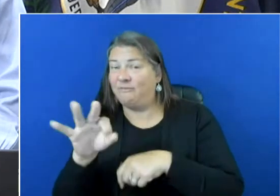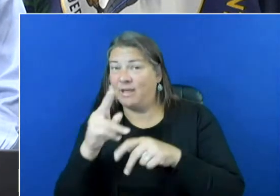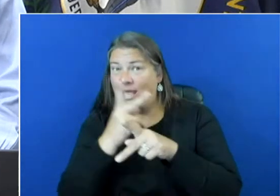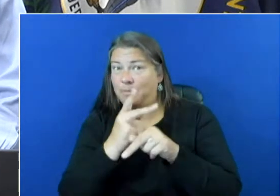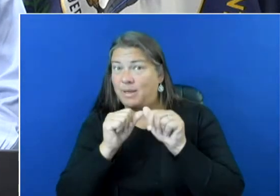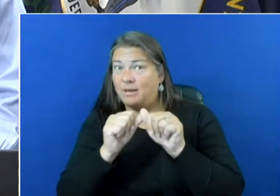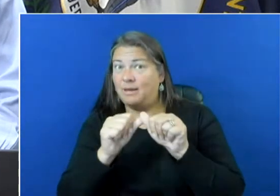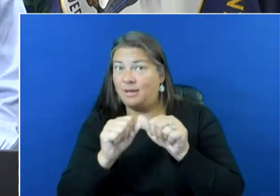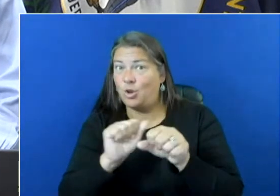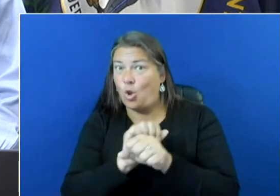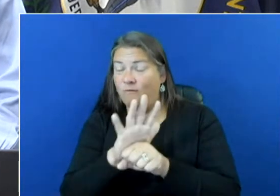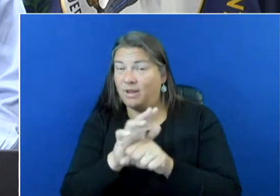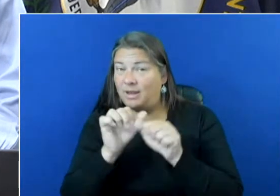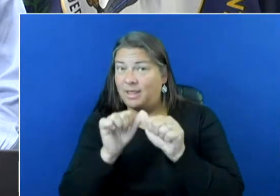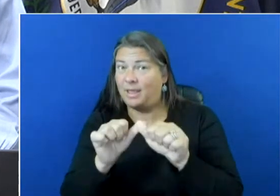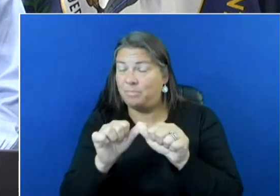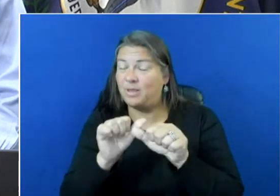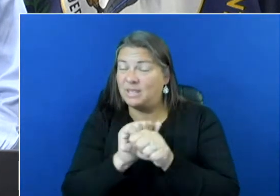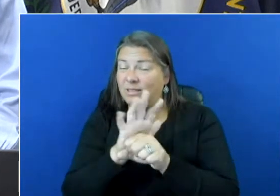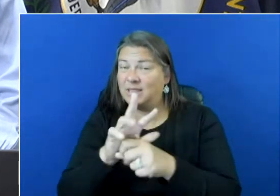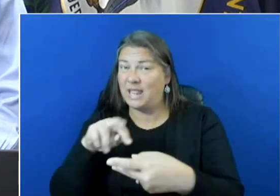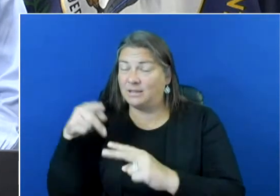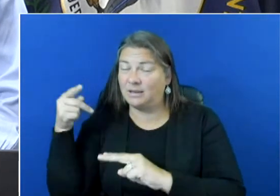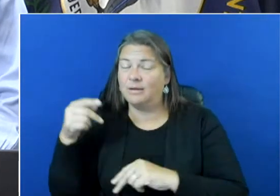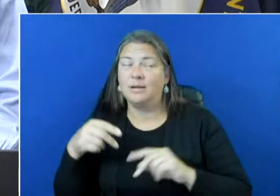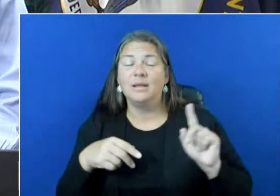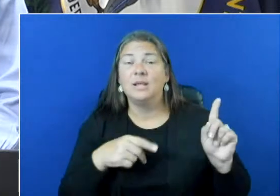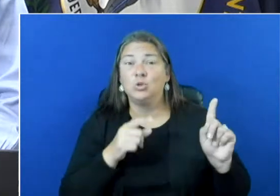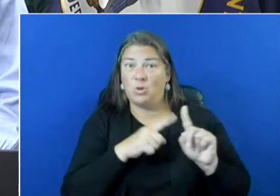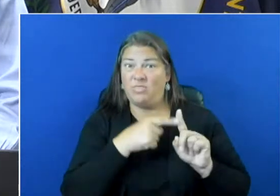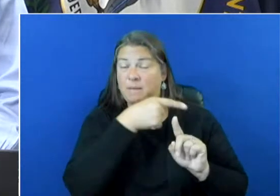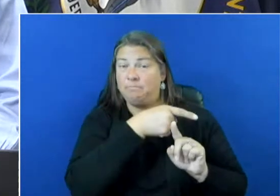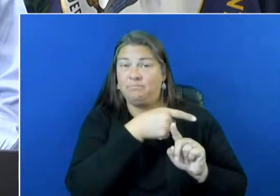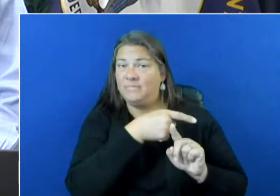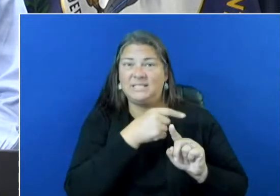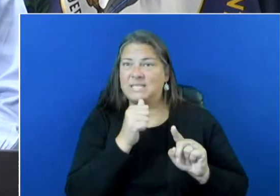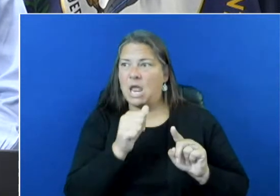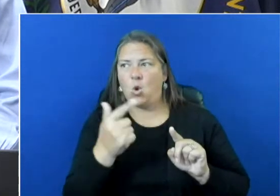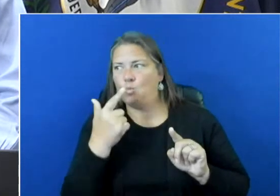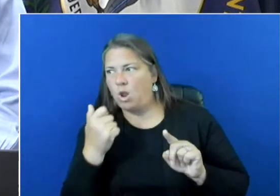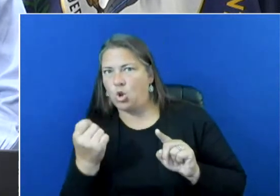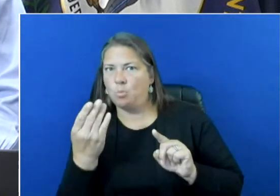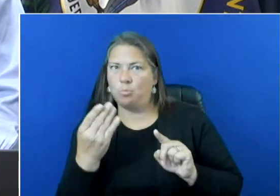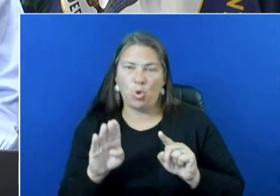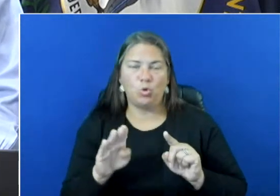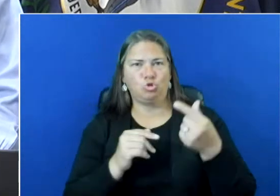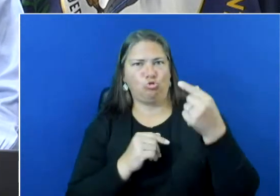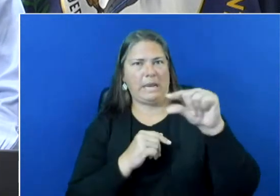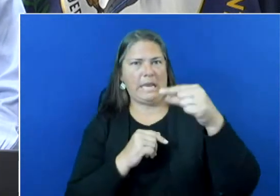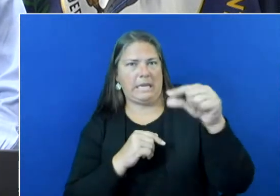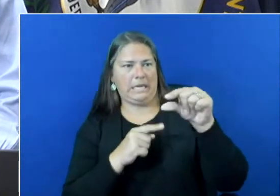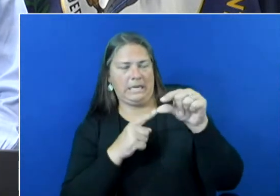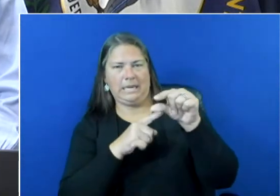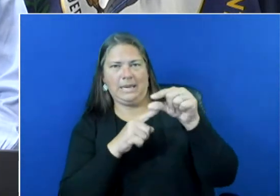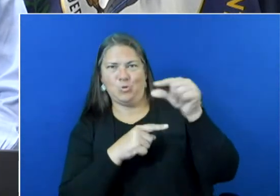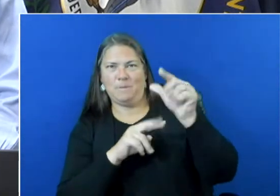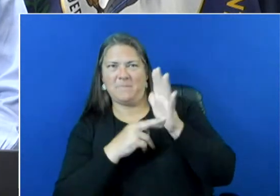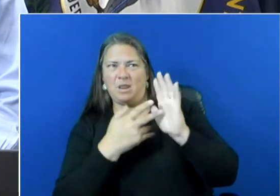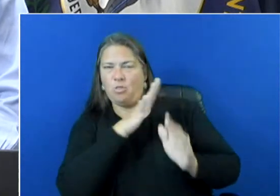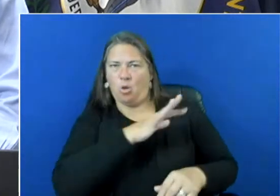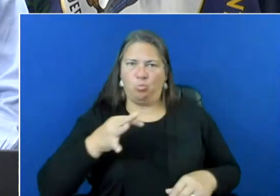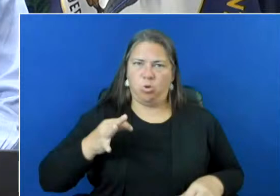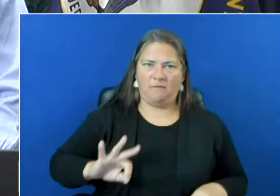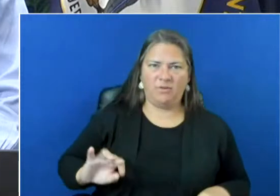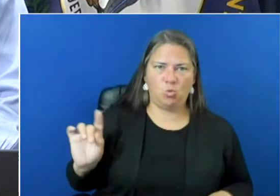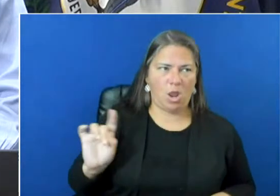them, COVID isn't red or blue, it's green. It's lost profitability, it's lost productivity. And that's going to be the